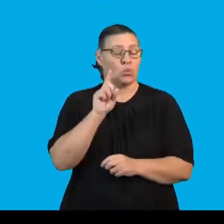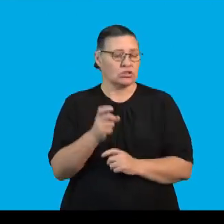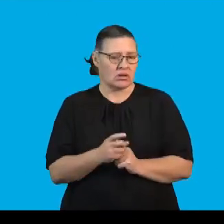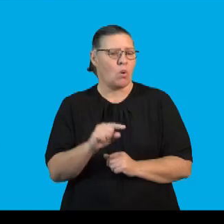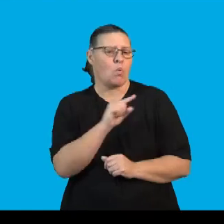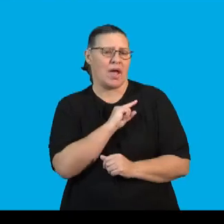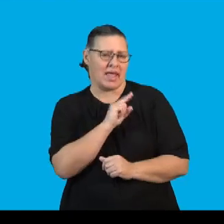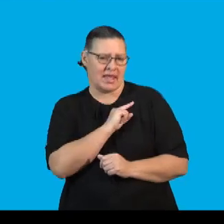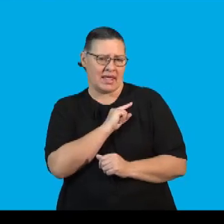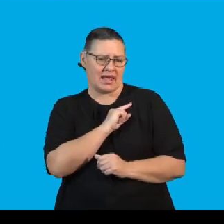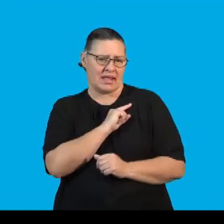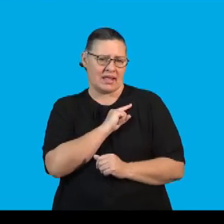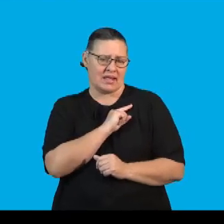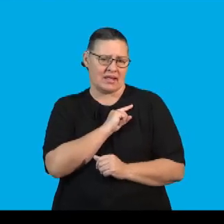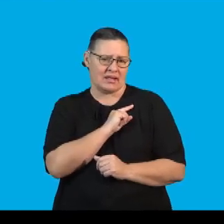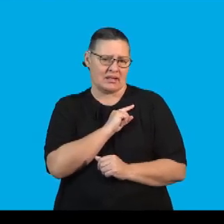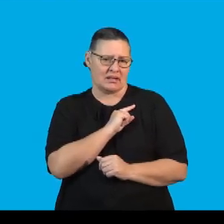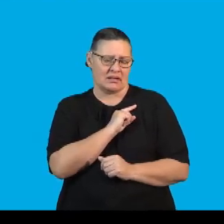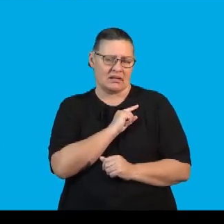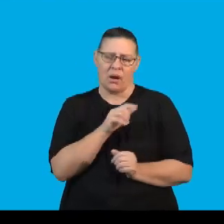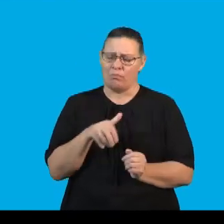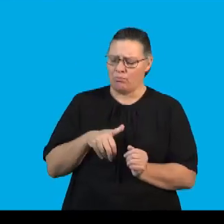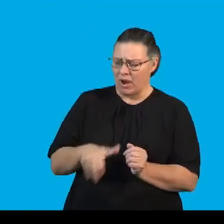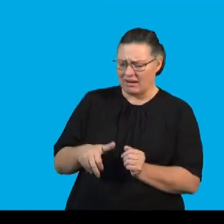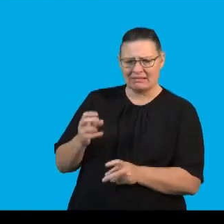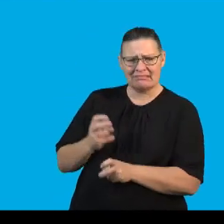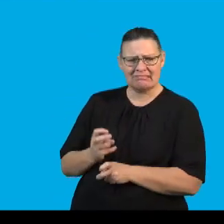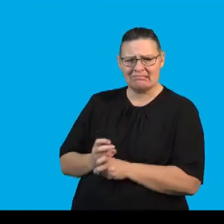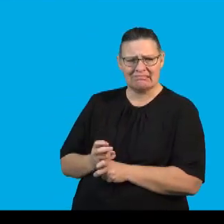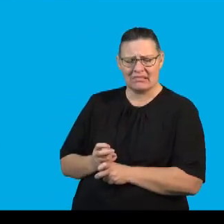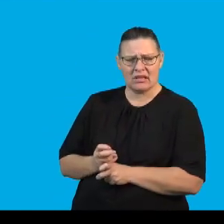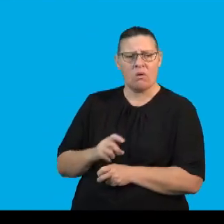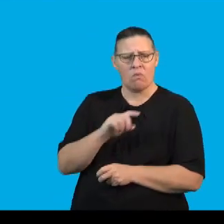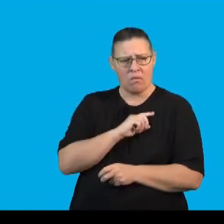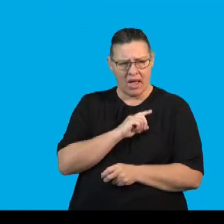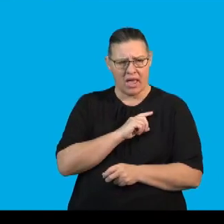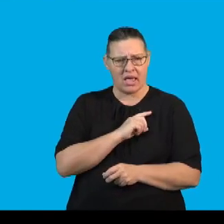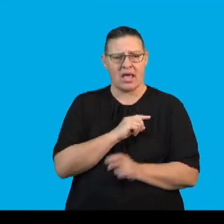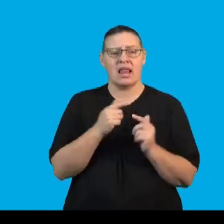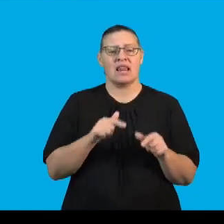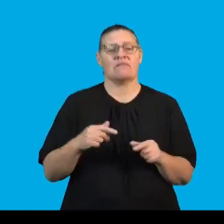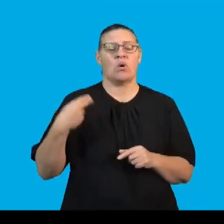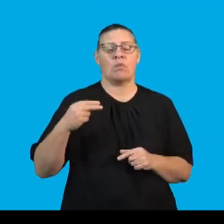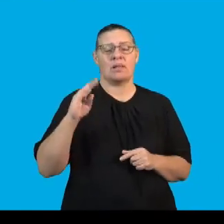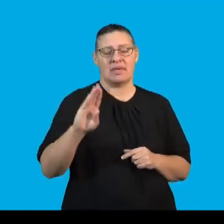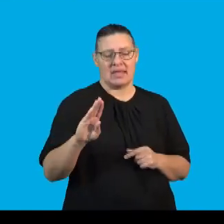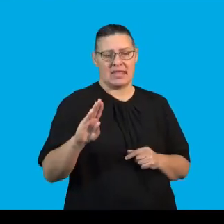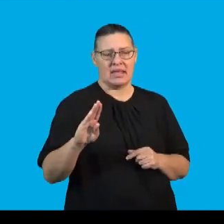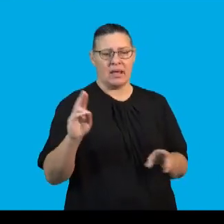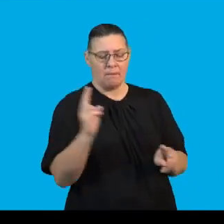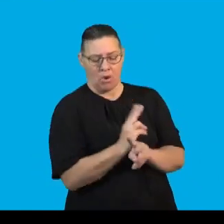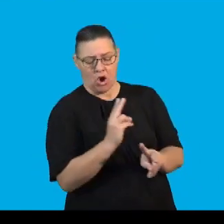the question is, why this woman that is struggling to fall pregnant will have levels